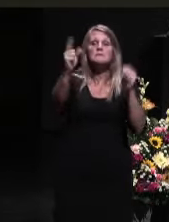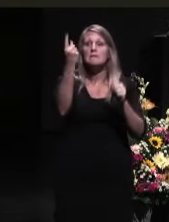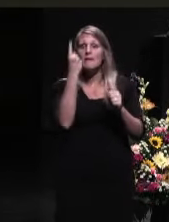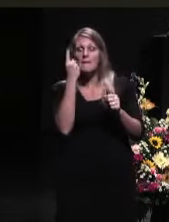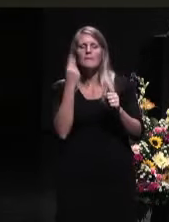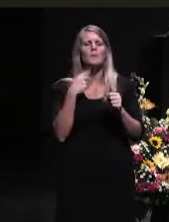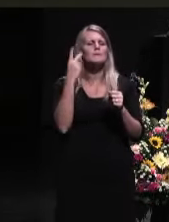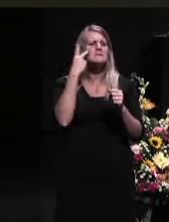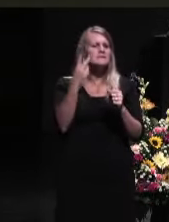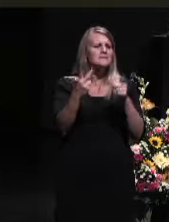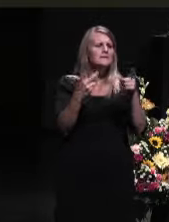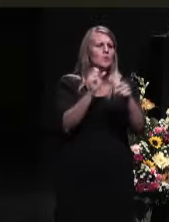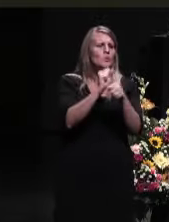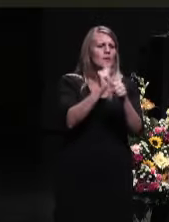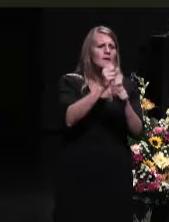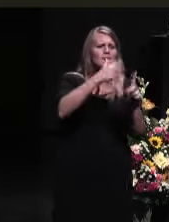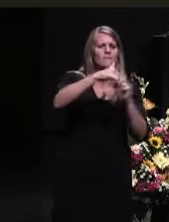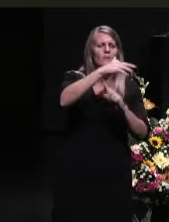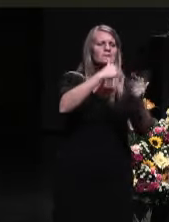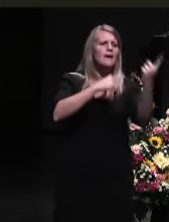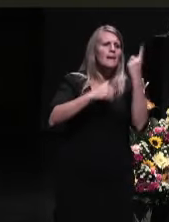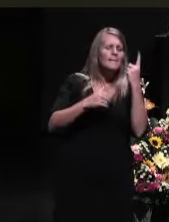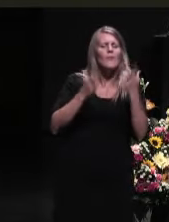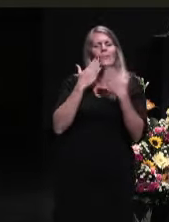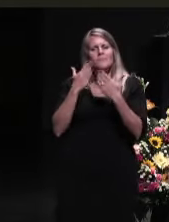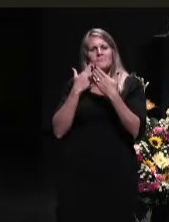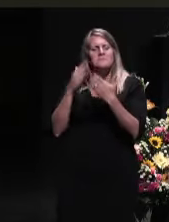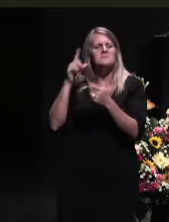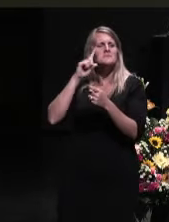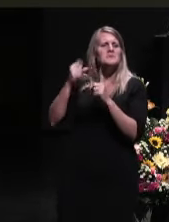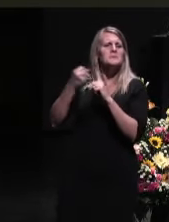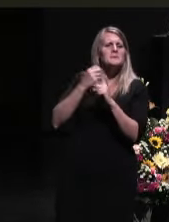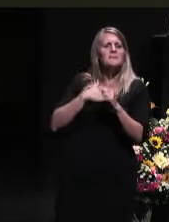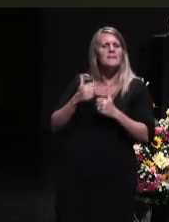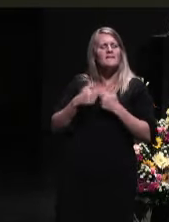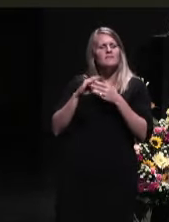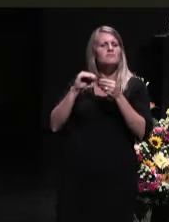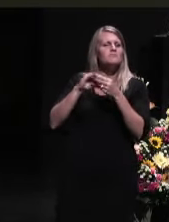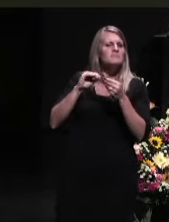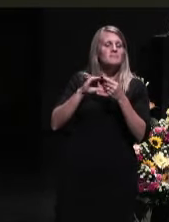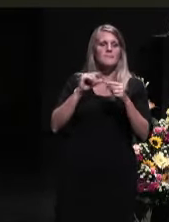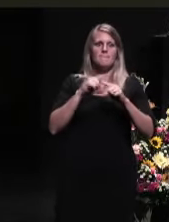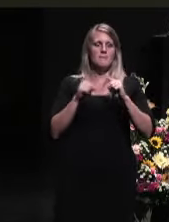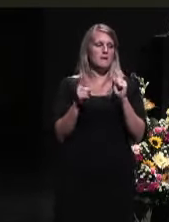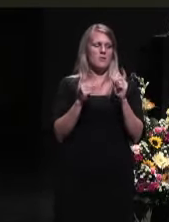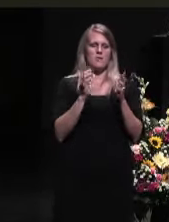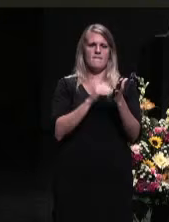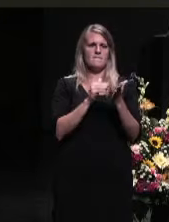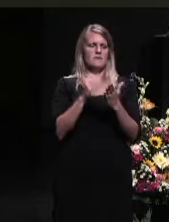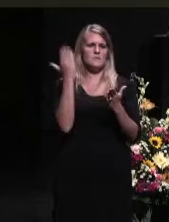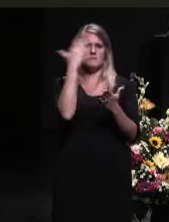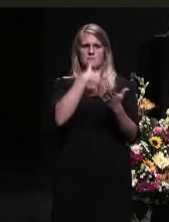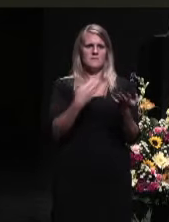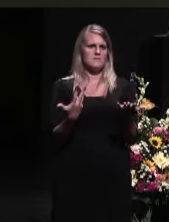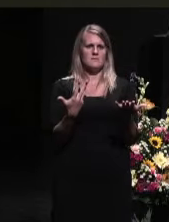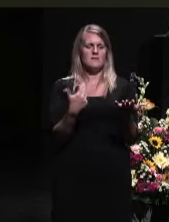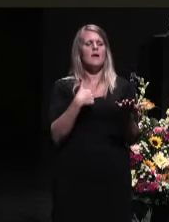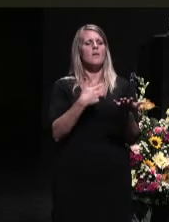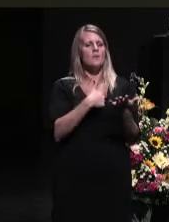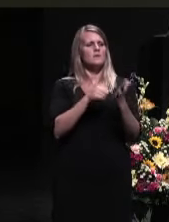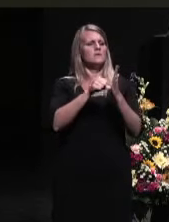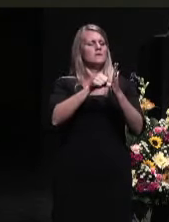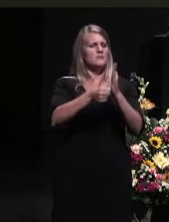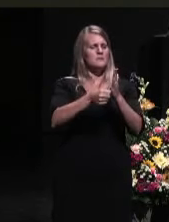in the academic or lives of students that are pursued. But I want to underscore, when we talk about the